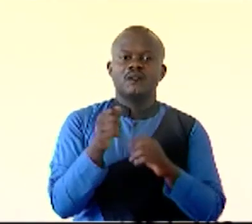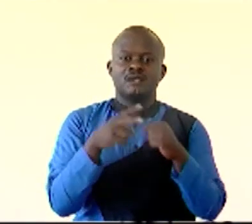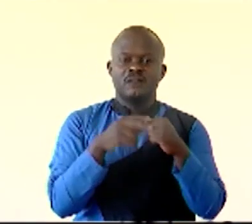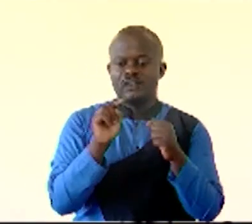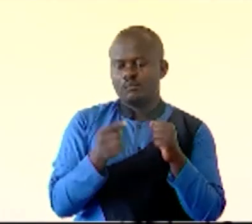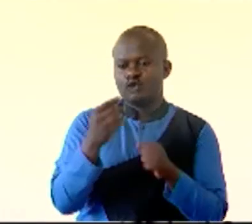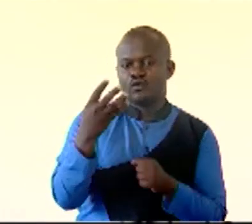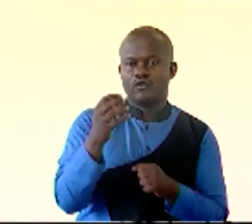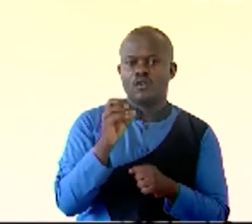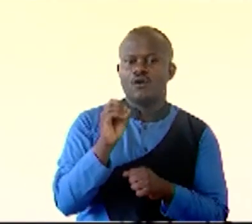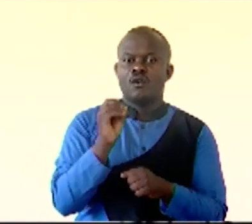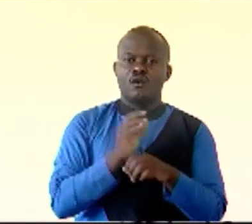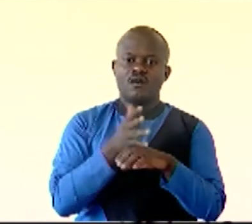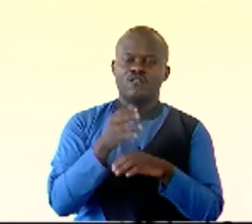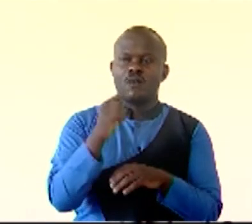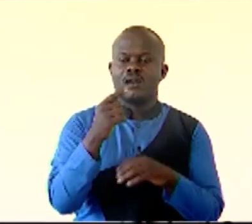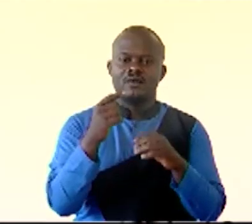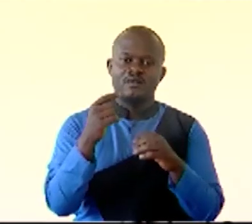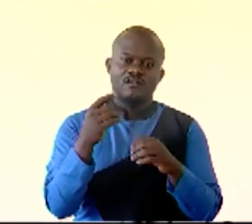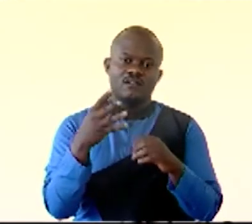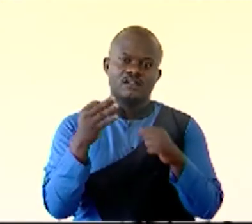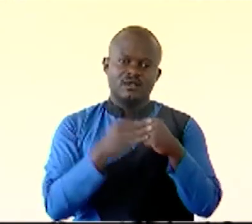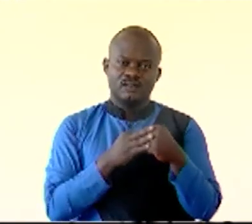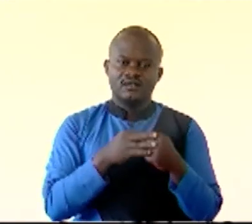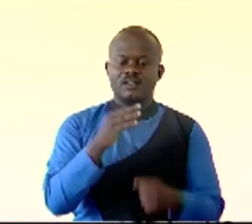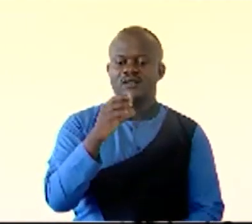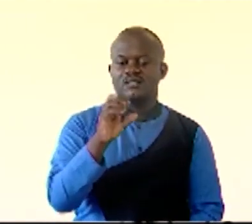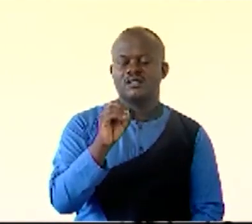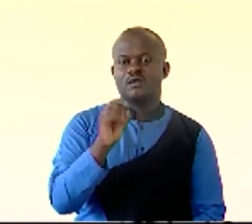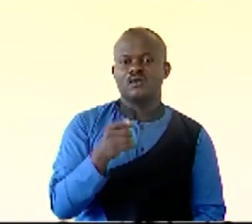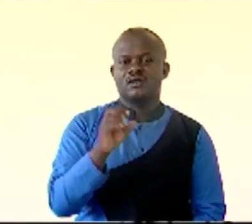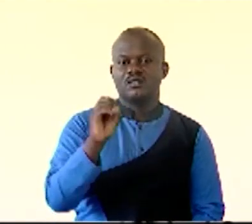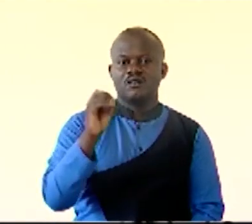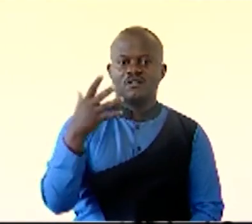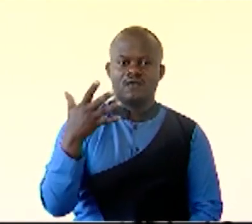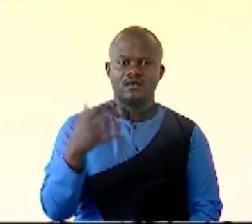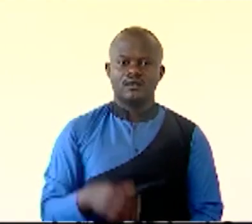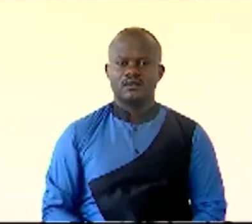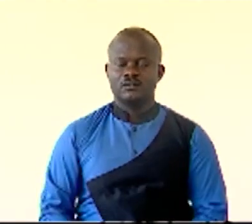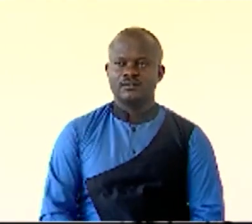7.4 over 148. That is 0.05.